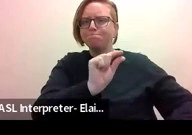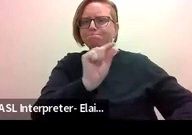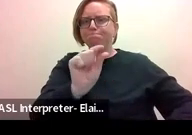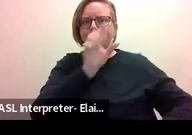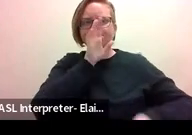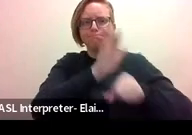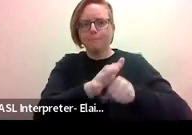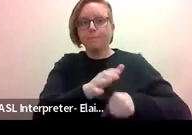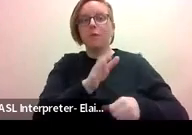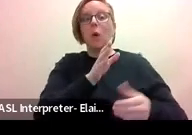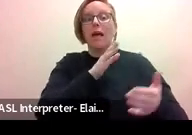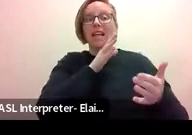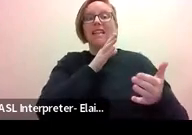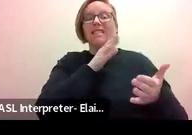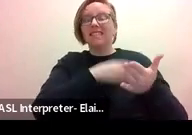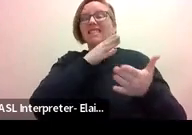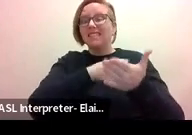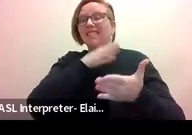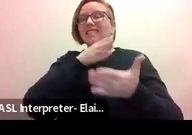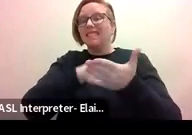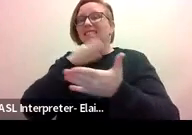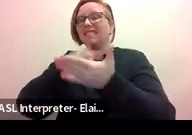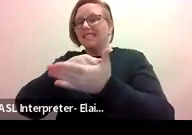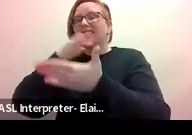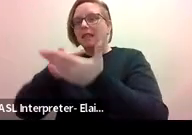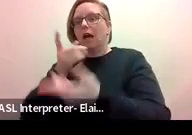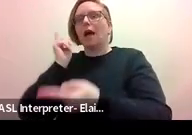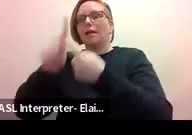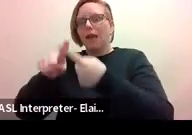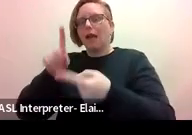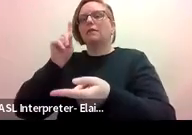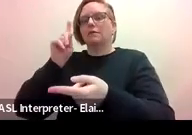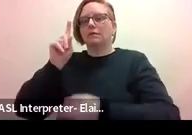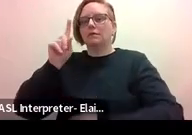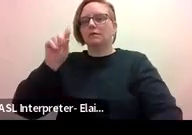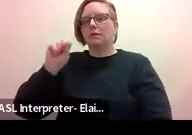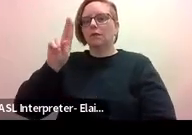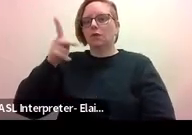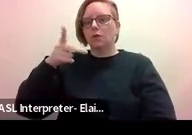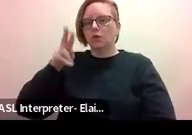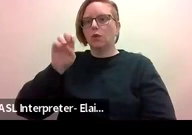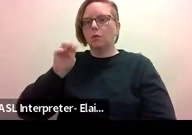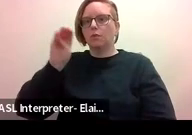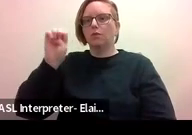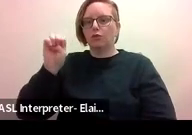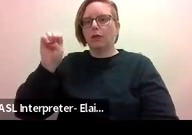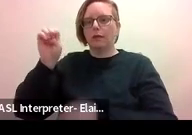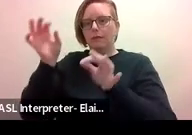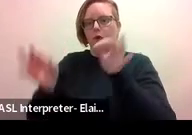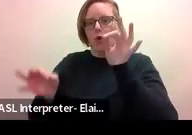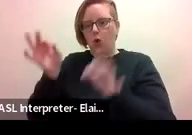the Supreme Court. And the Supreme Court said, wait a minute, this is not okay.